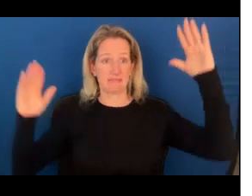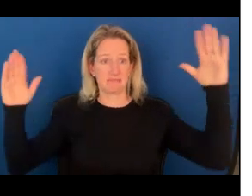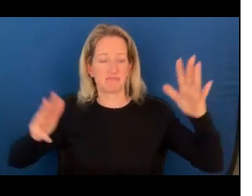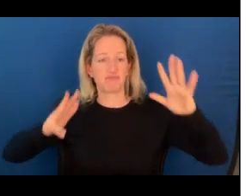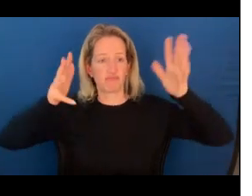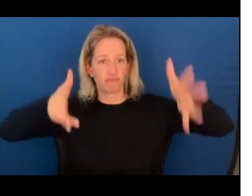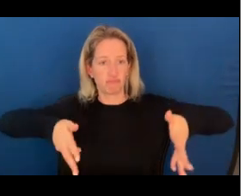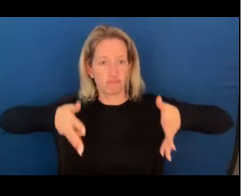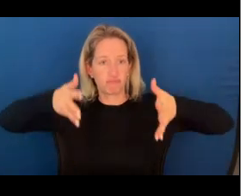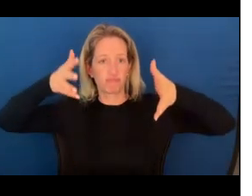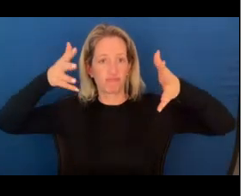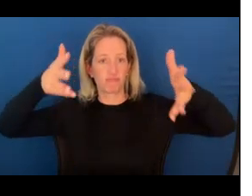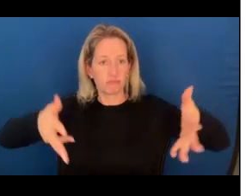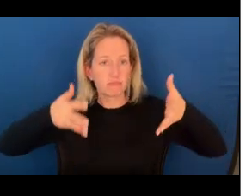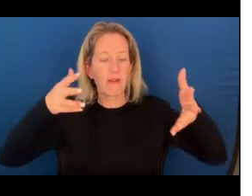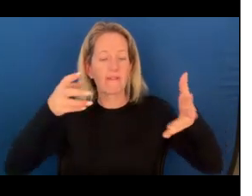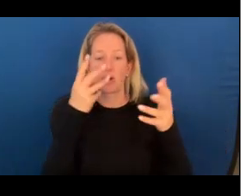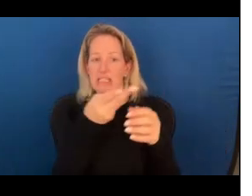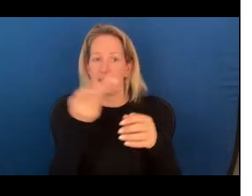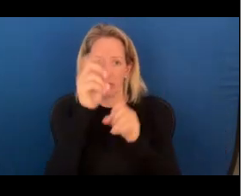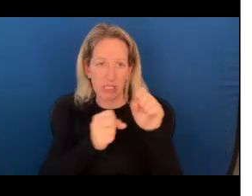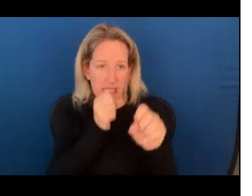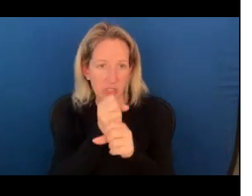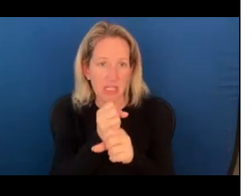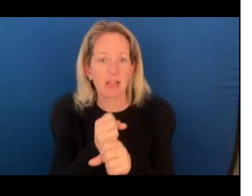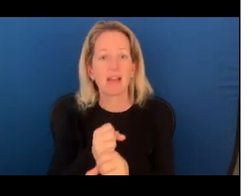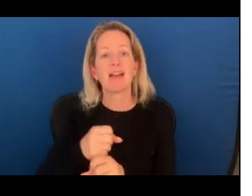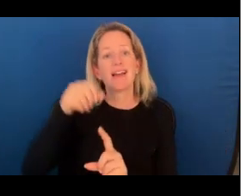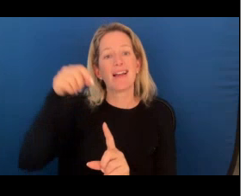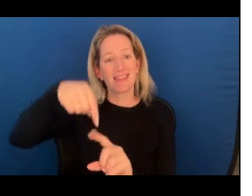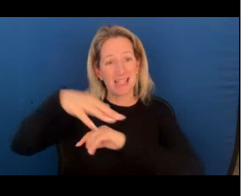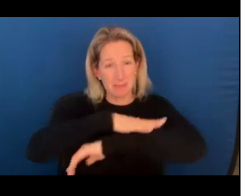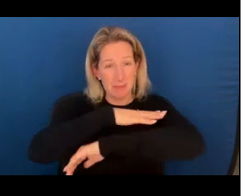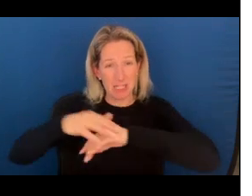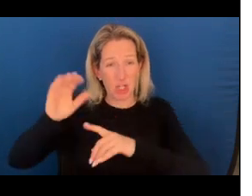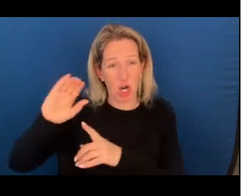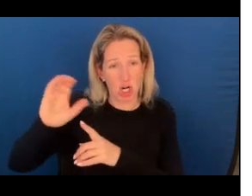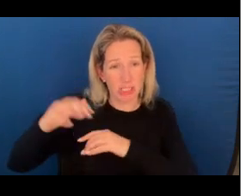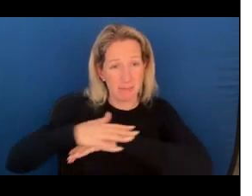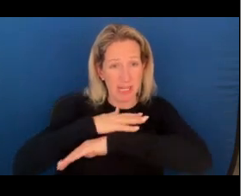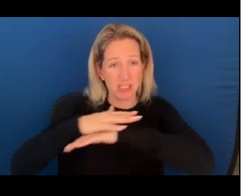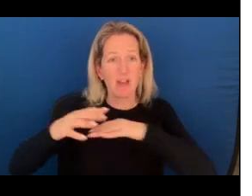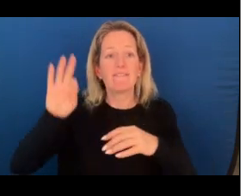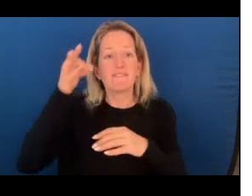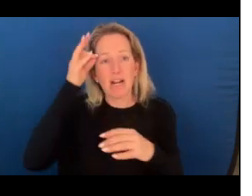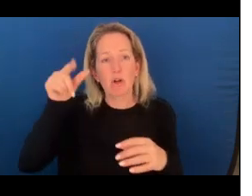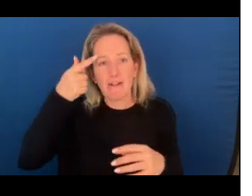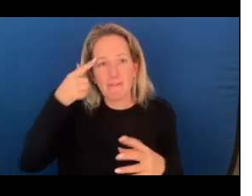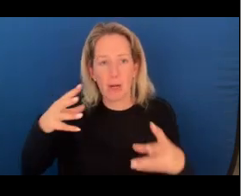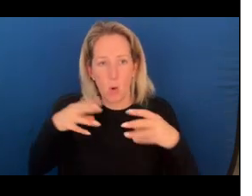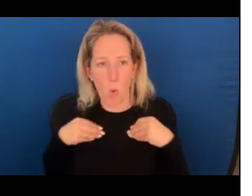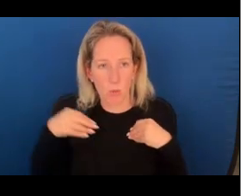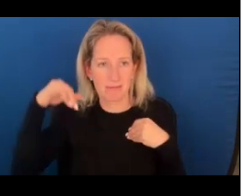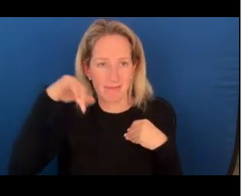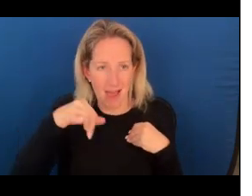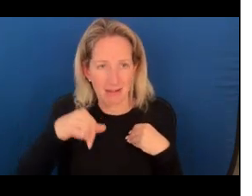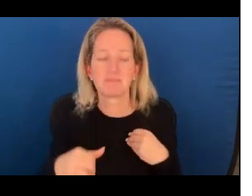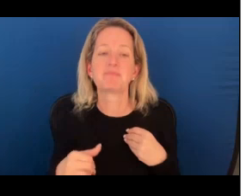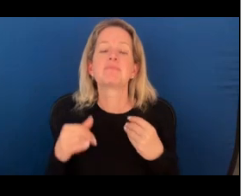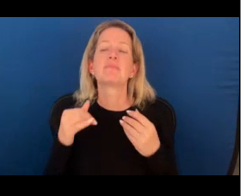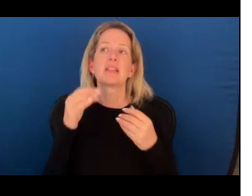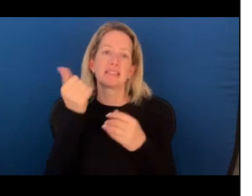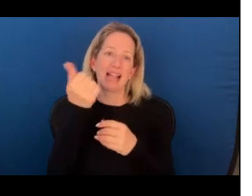years. This particular beach in Canarsie happens to be owned by the federal government. In the 70s, the city was down and out.